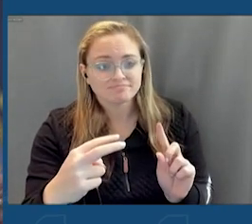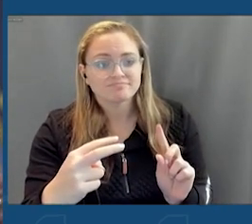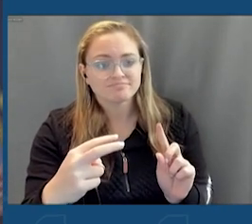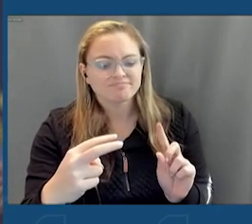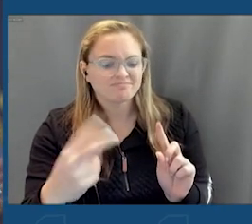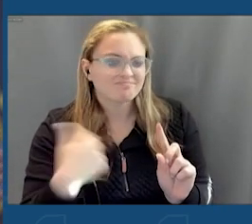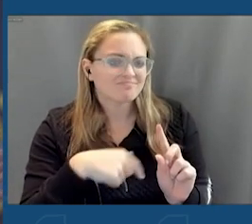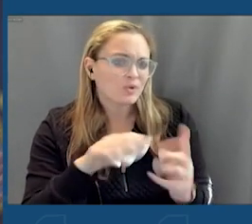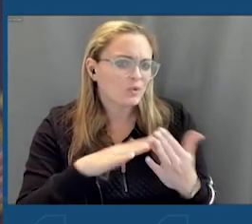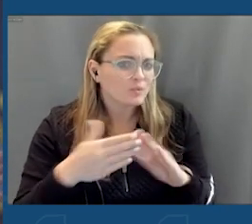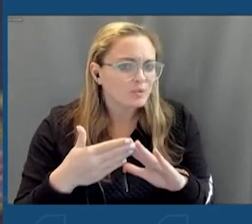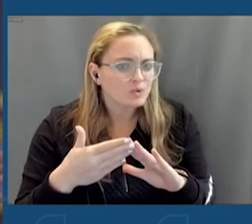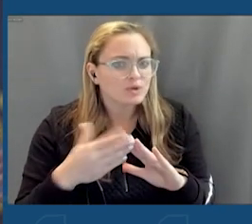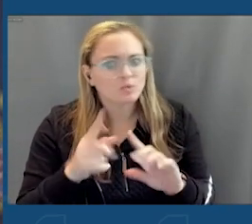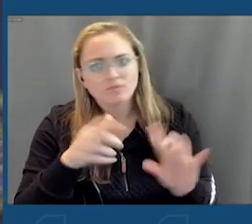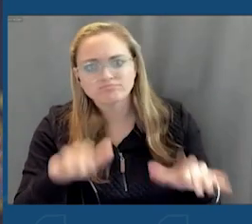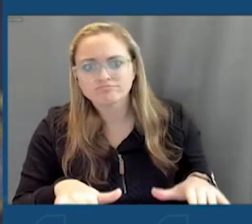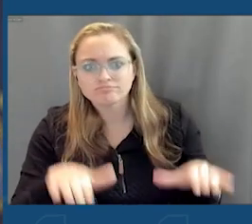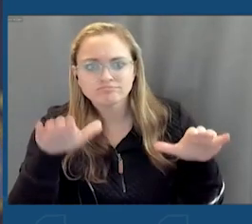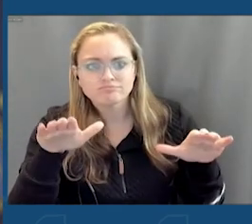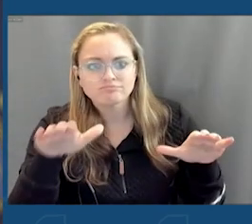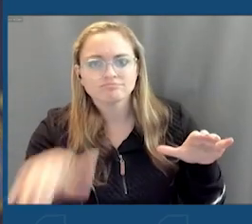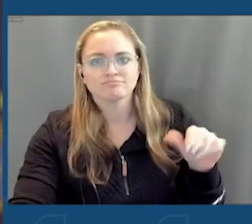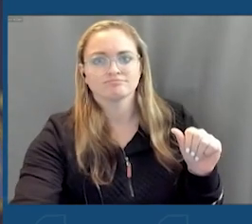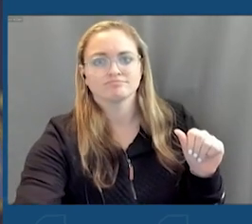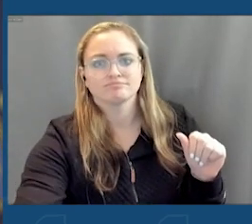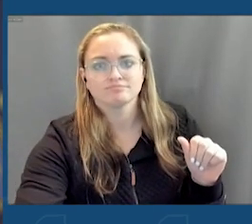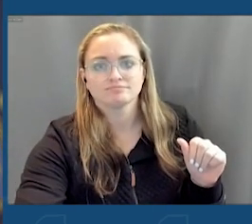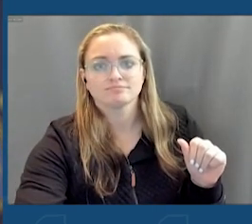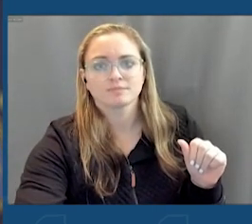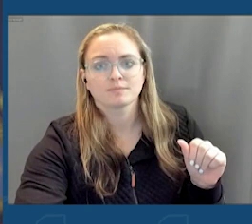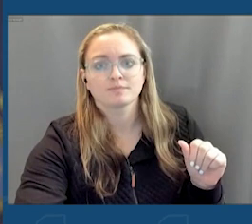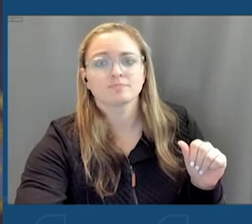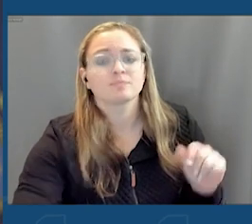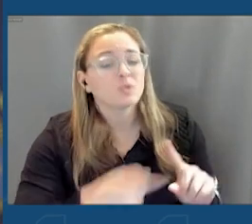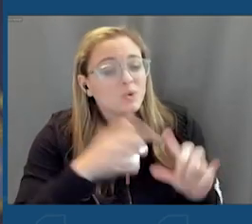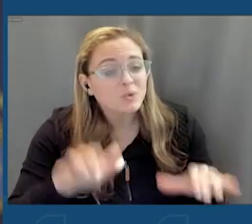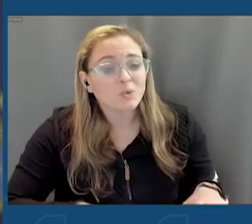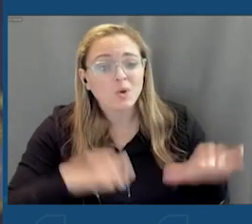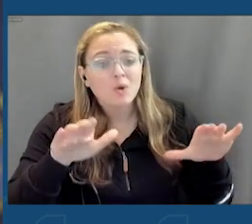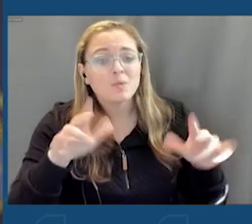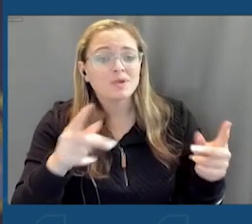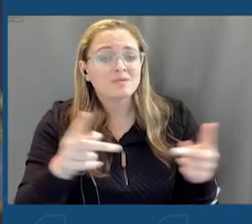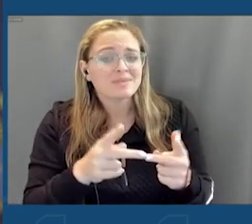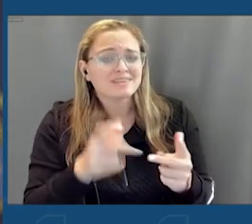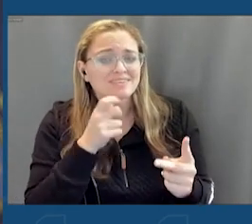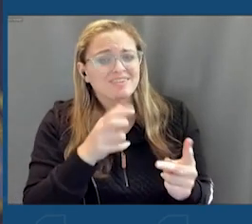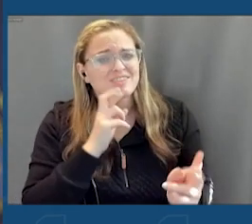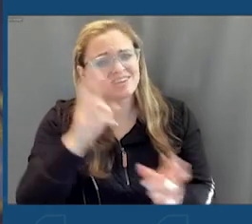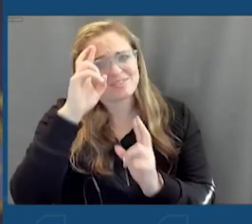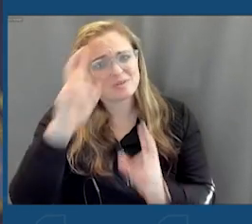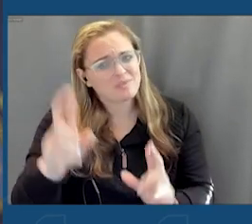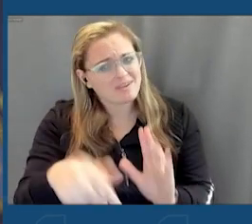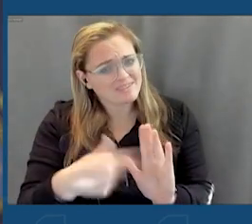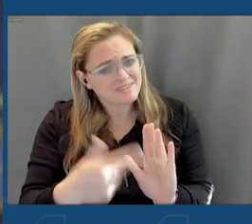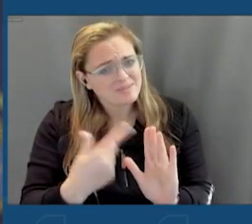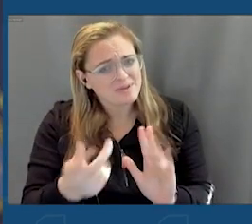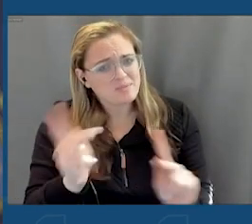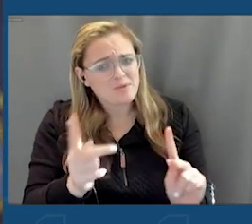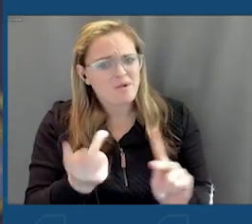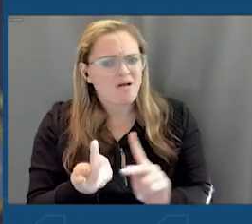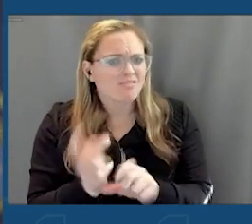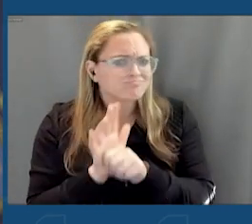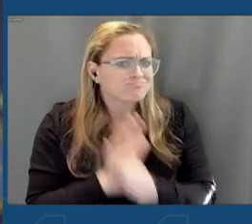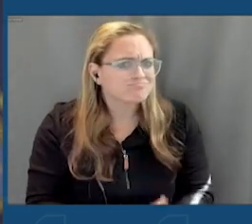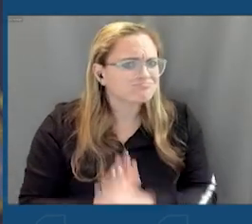communities when we were growing up. And when you grow up in an area that doesn't quite get the respect sometimes, and people knock you down a little